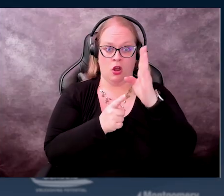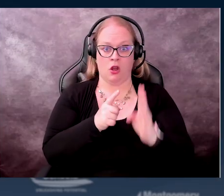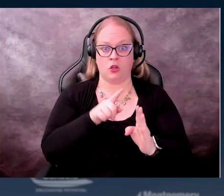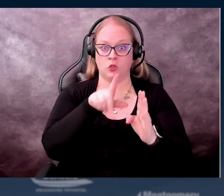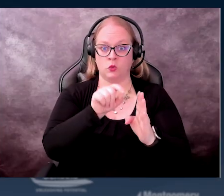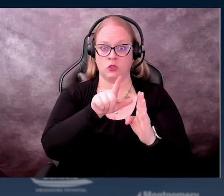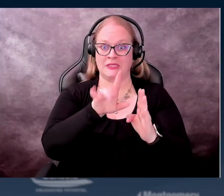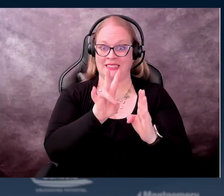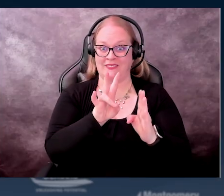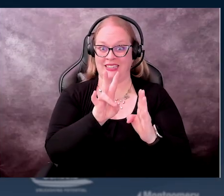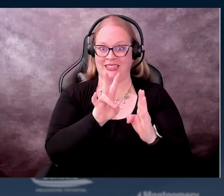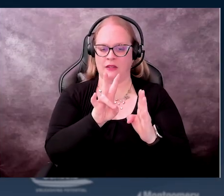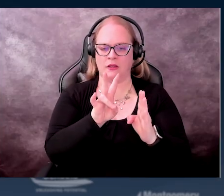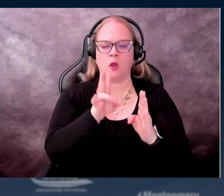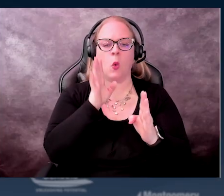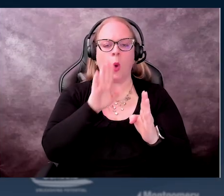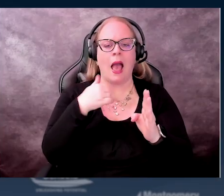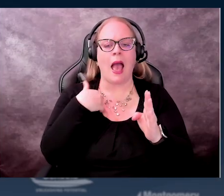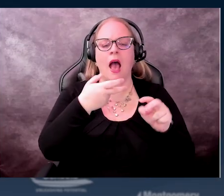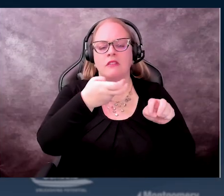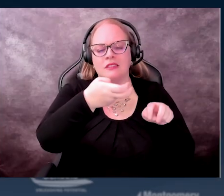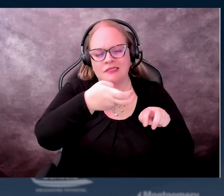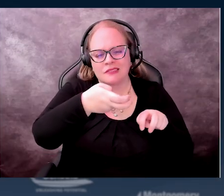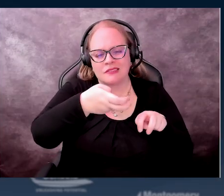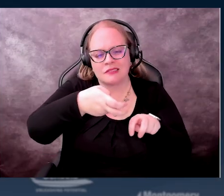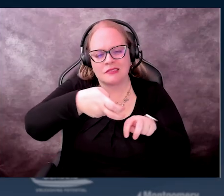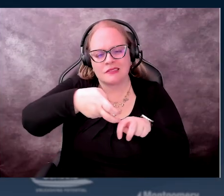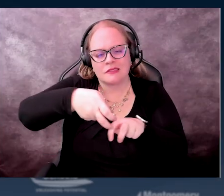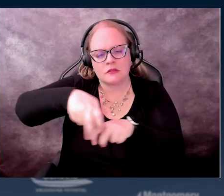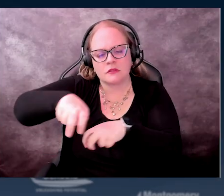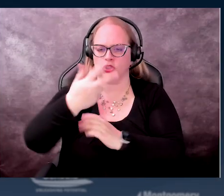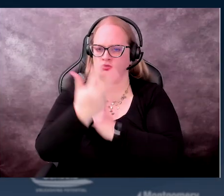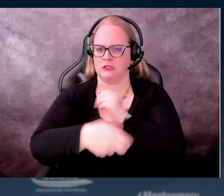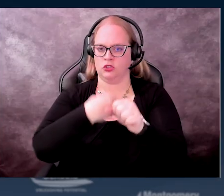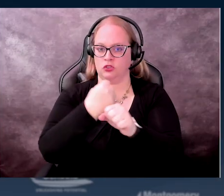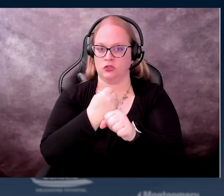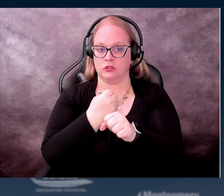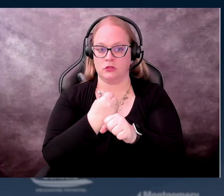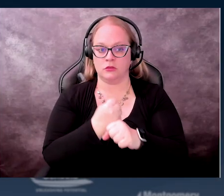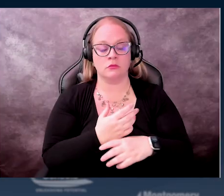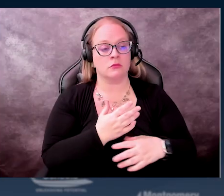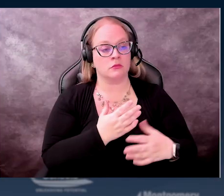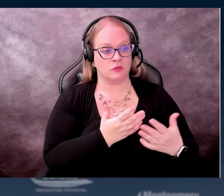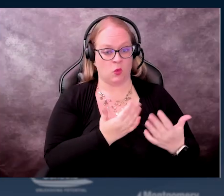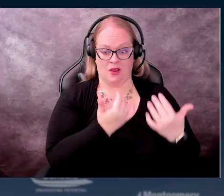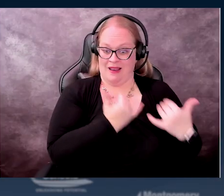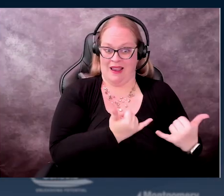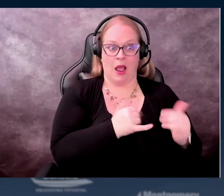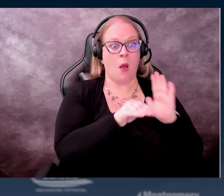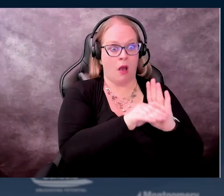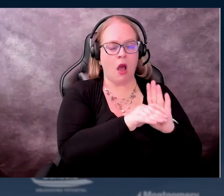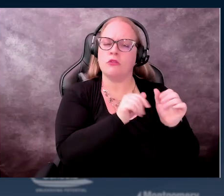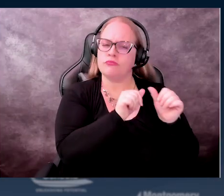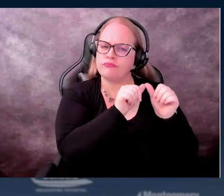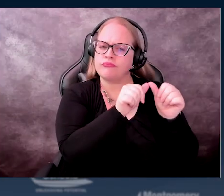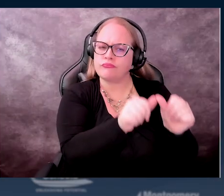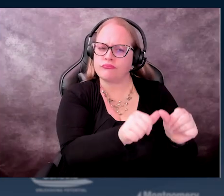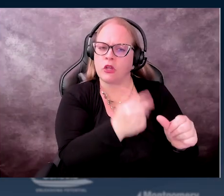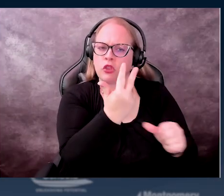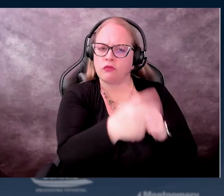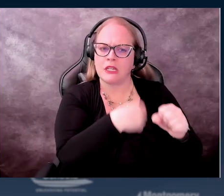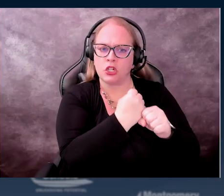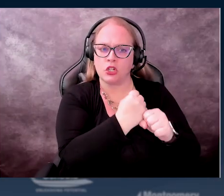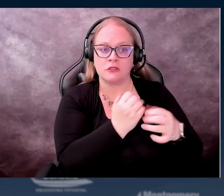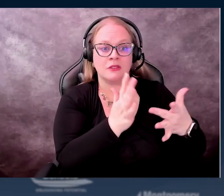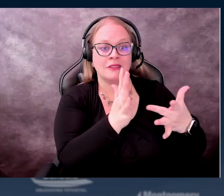transition where the current model is phased out and the new model is phased in. So to honor our current high